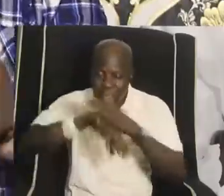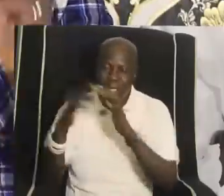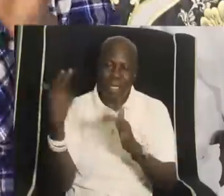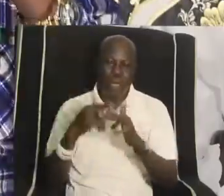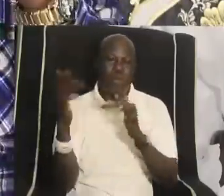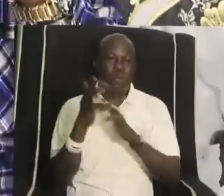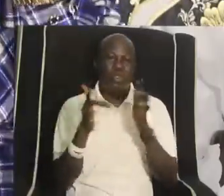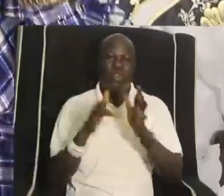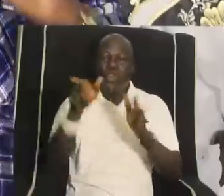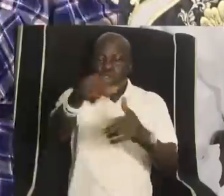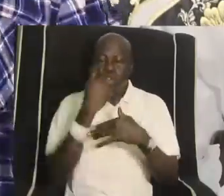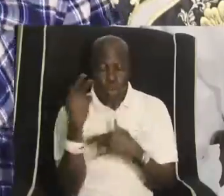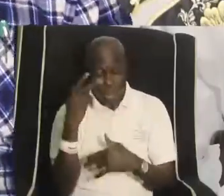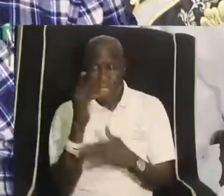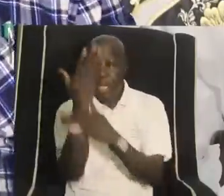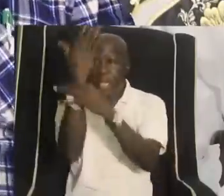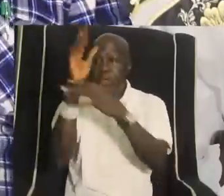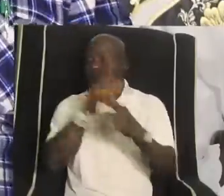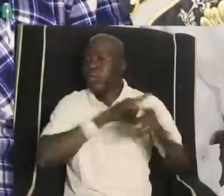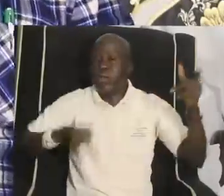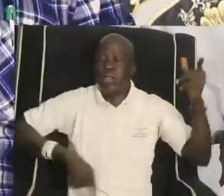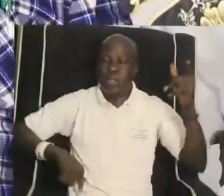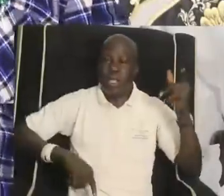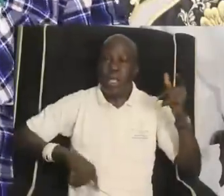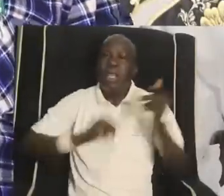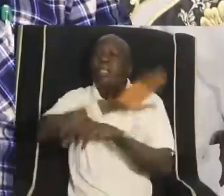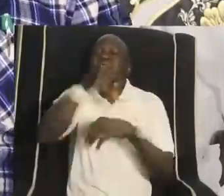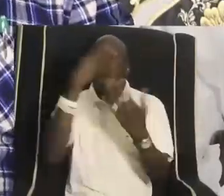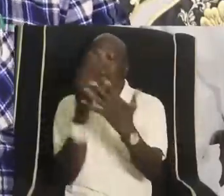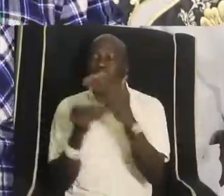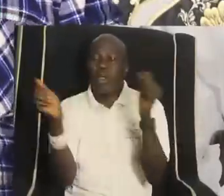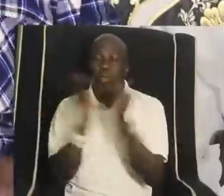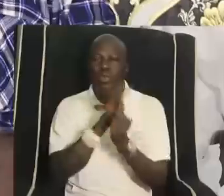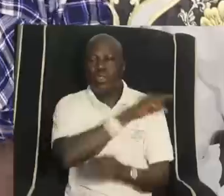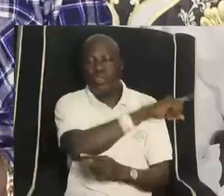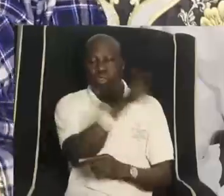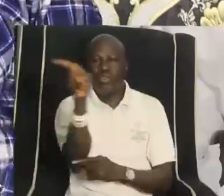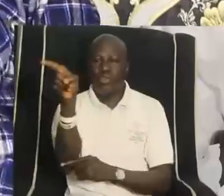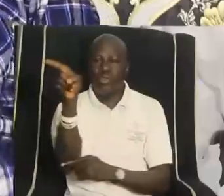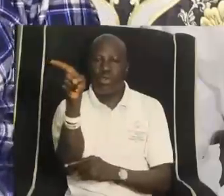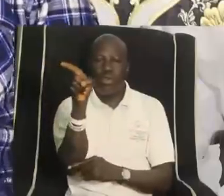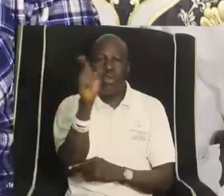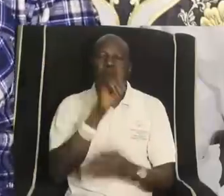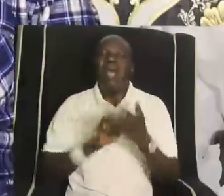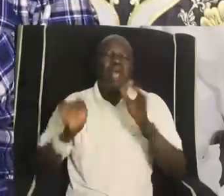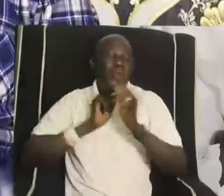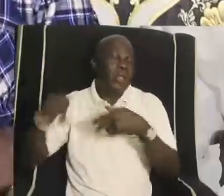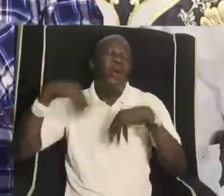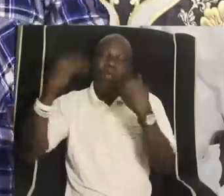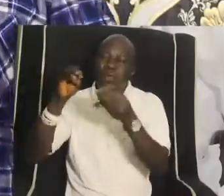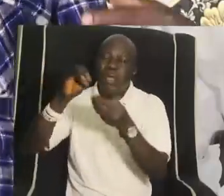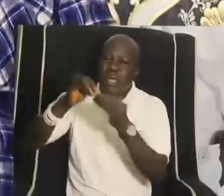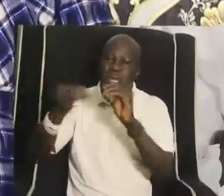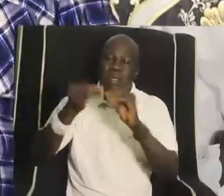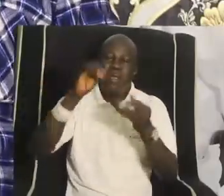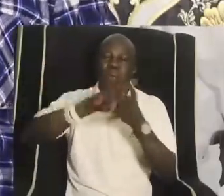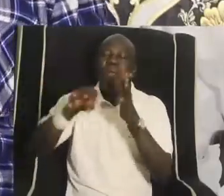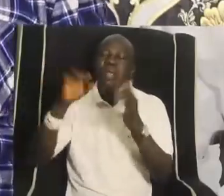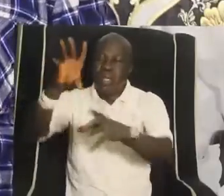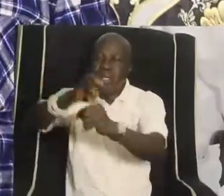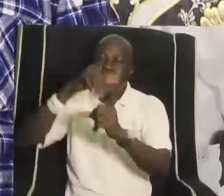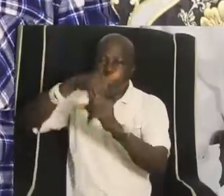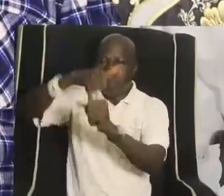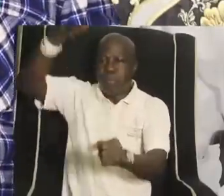Jesus. In the name Wari of Jesus Lord, Lord, Jesus. Oh, the end of you God get for. This is what we see card number one does that account number